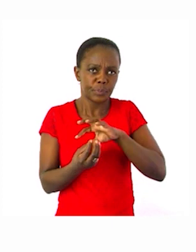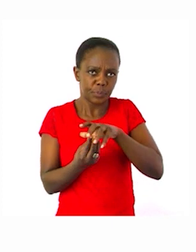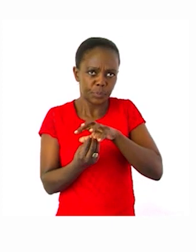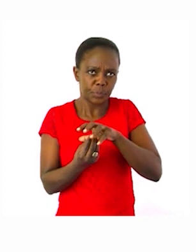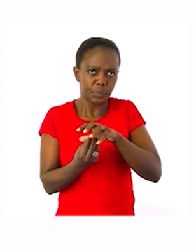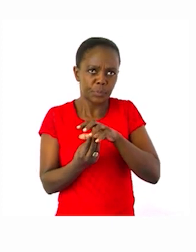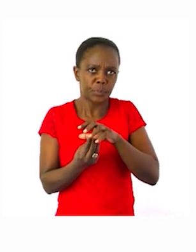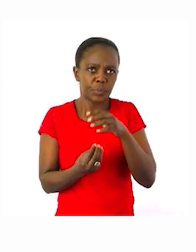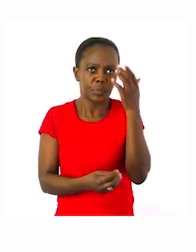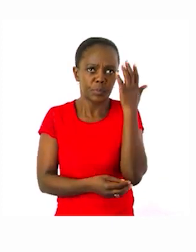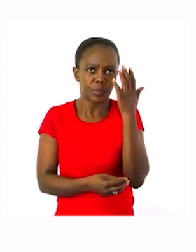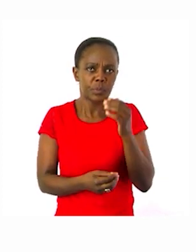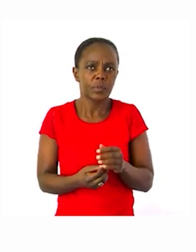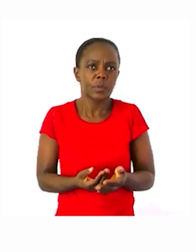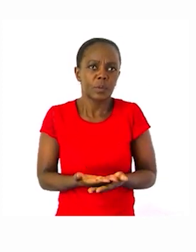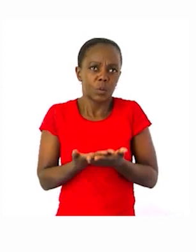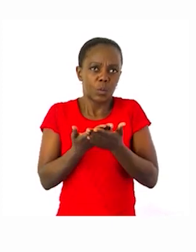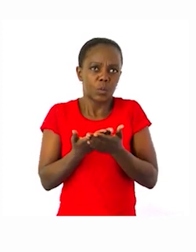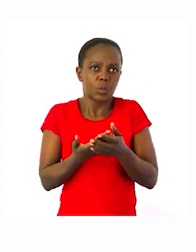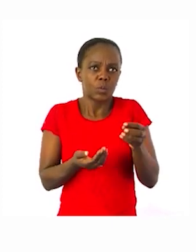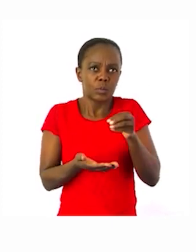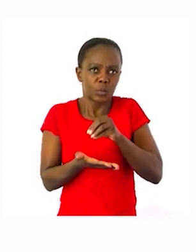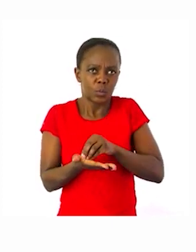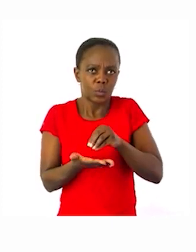help you to fill in the blocks.